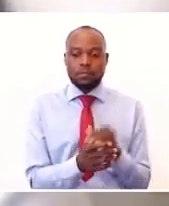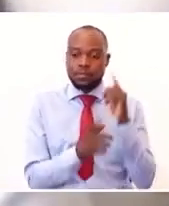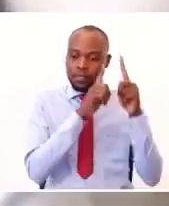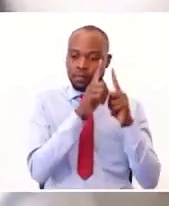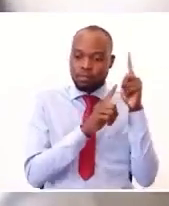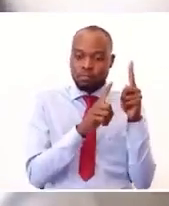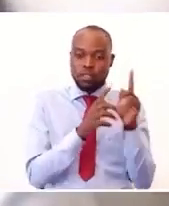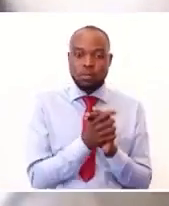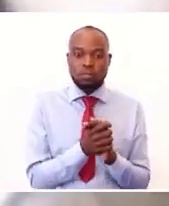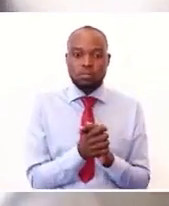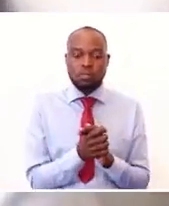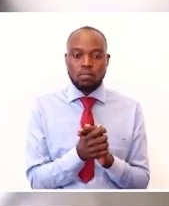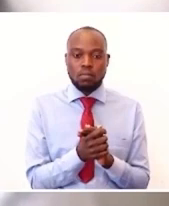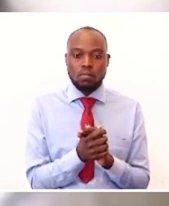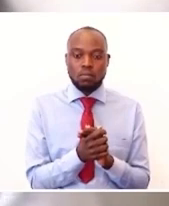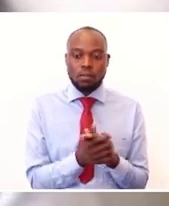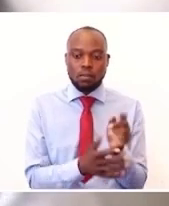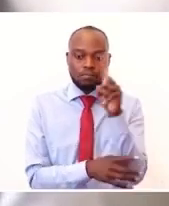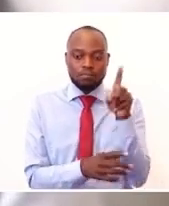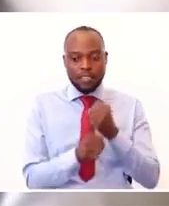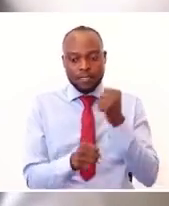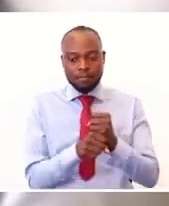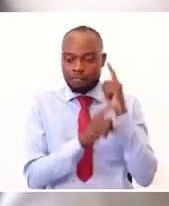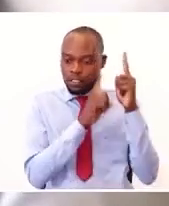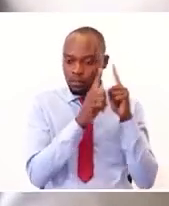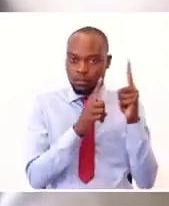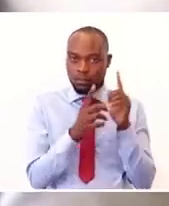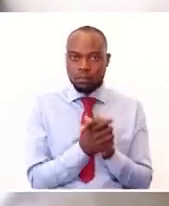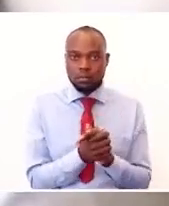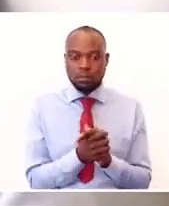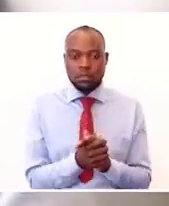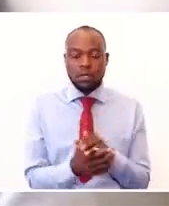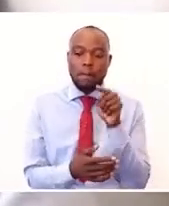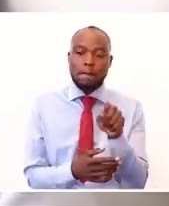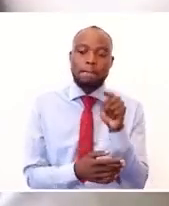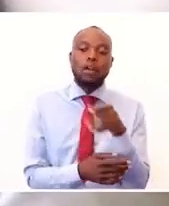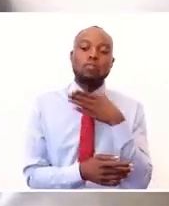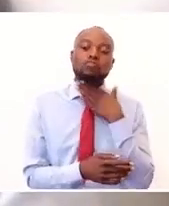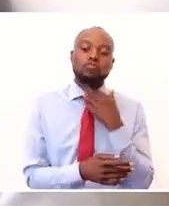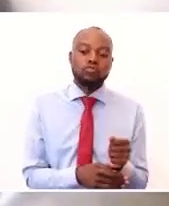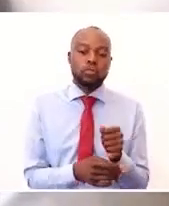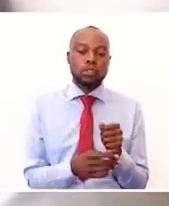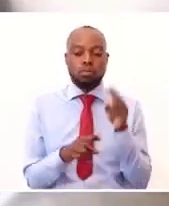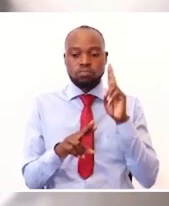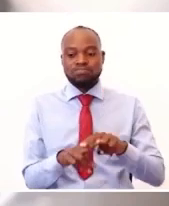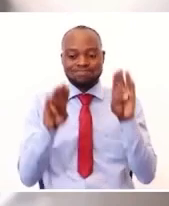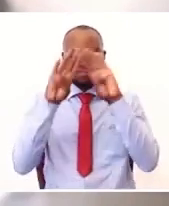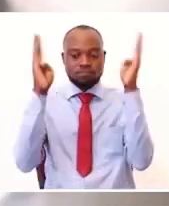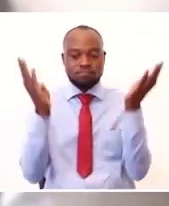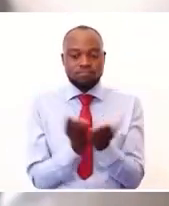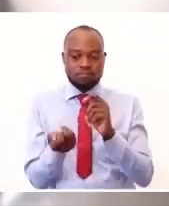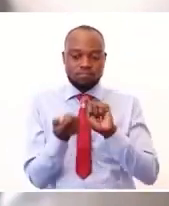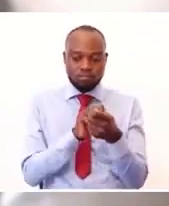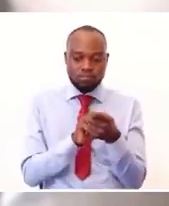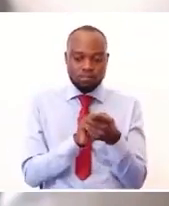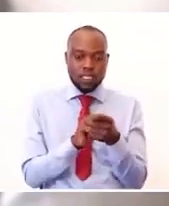decisions, debt decisions, tax decisions, there is a need to have a global architecture in place,